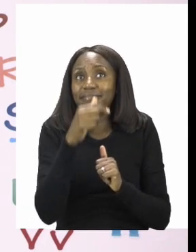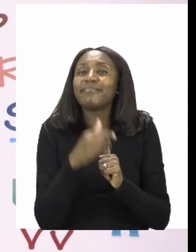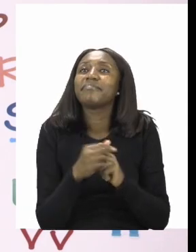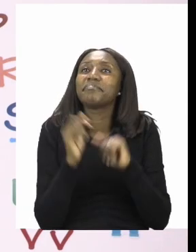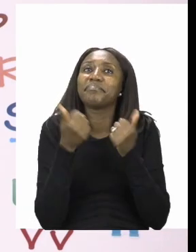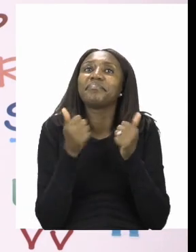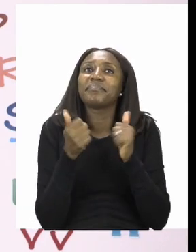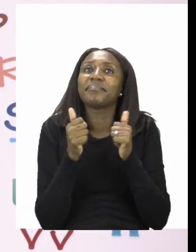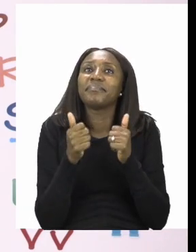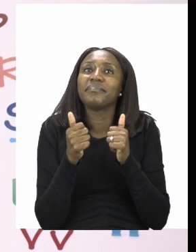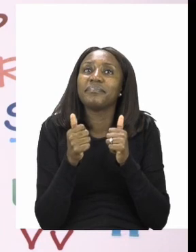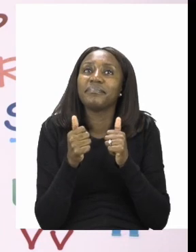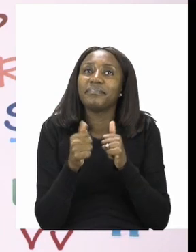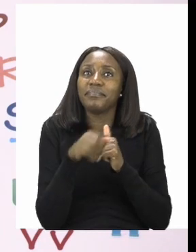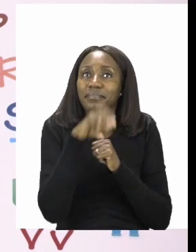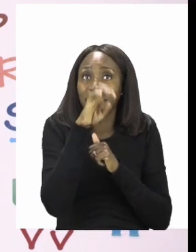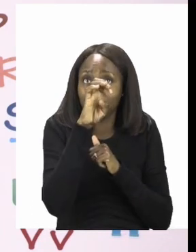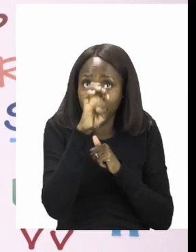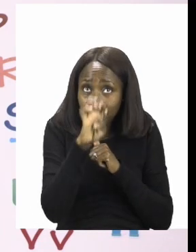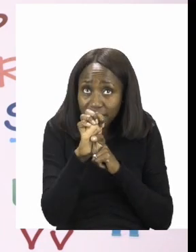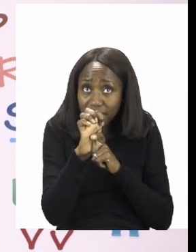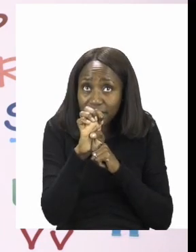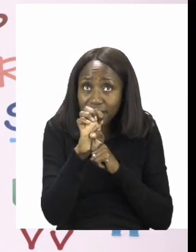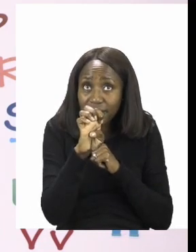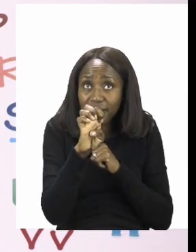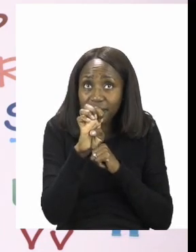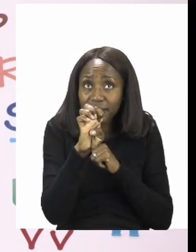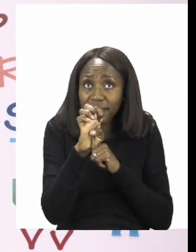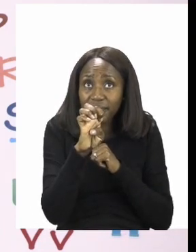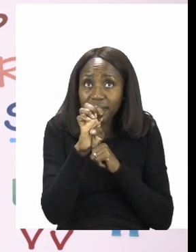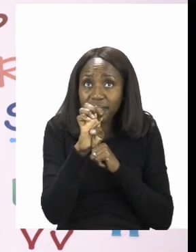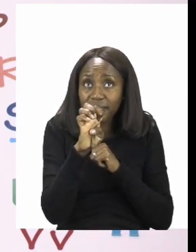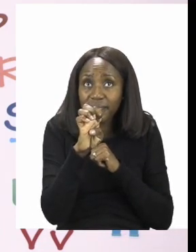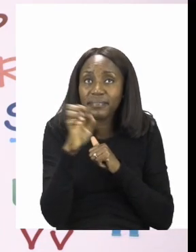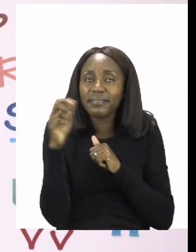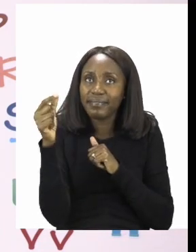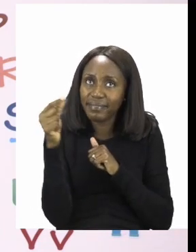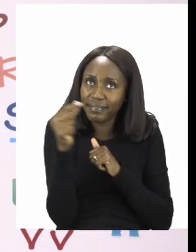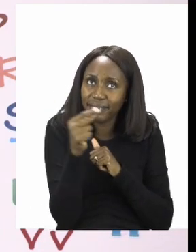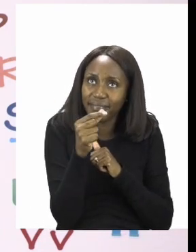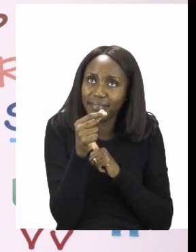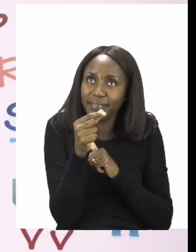good. And this is how we spell the word leg.